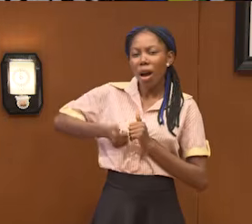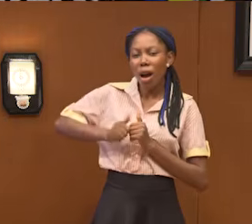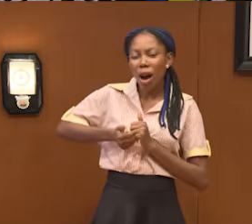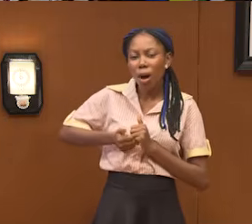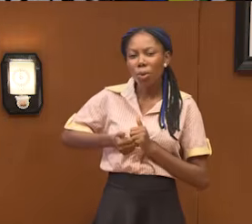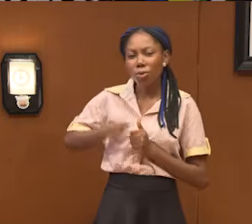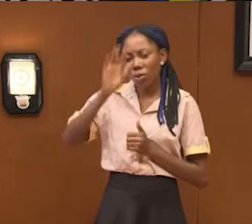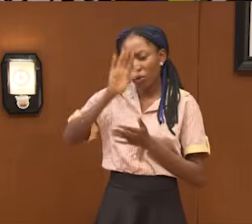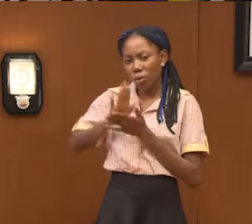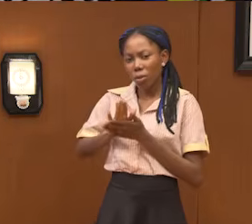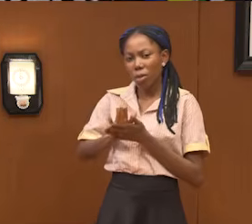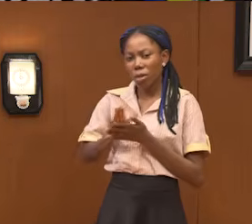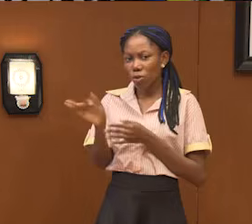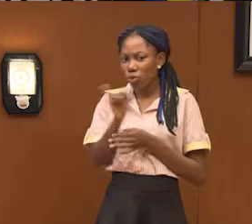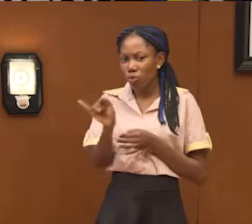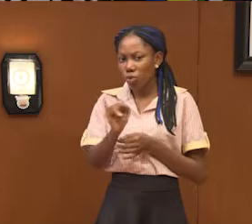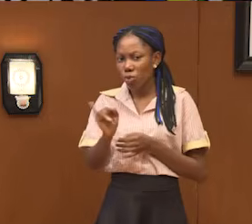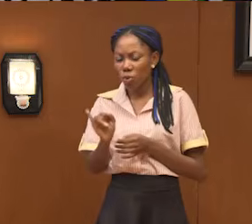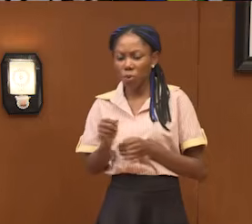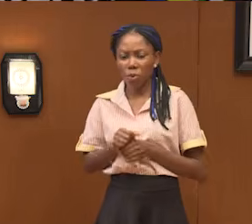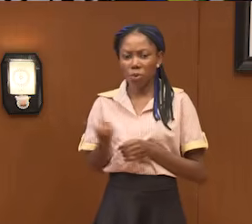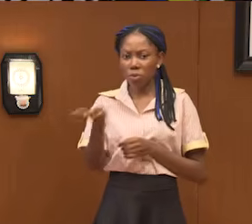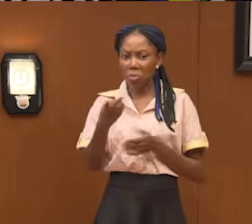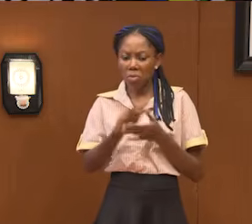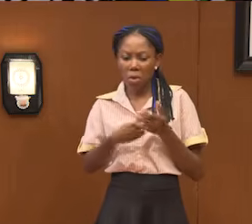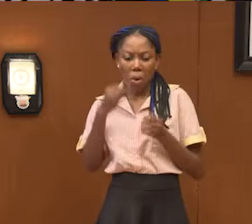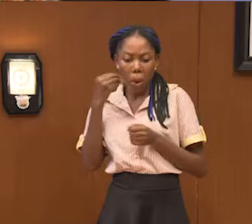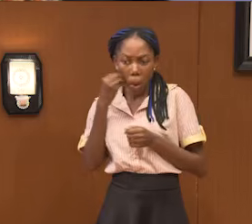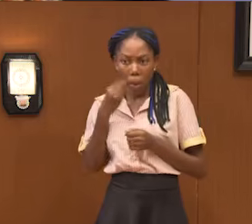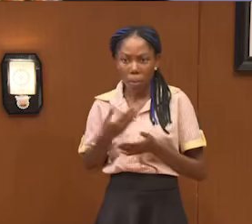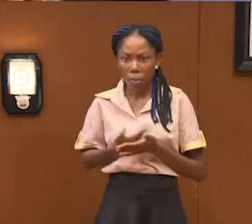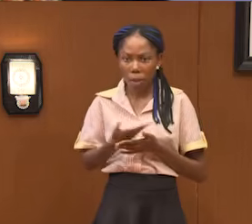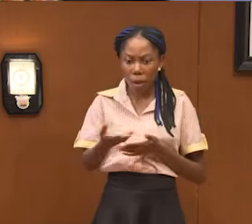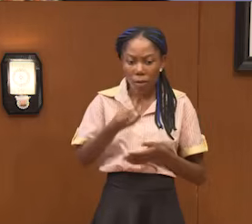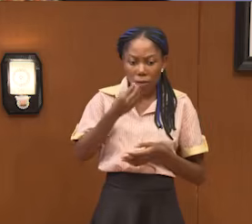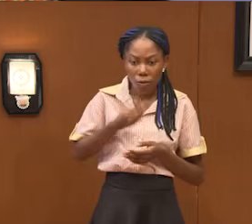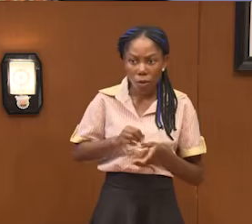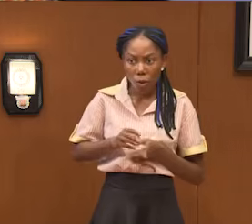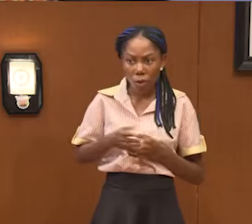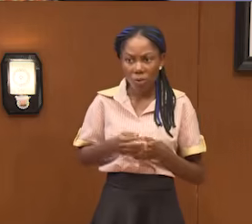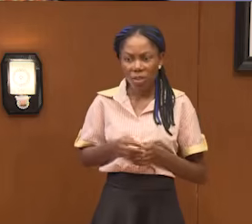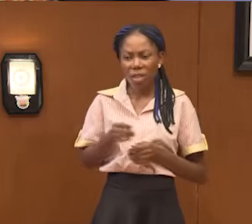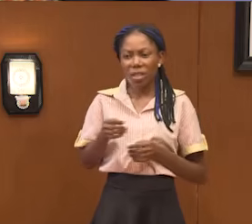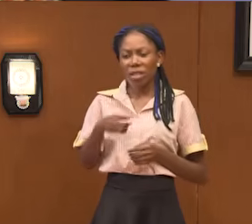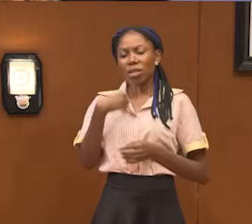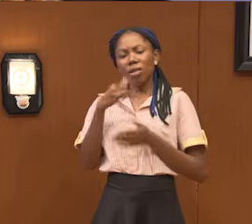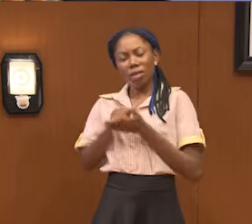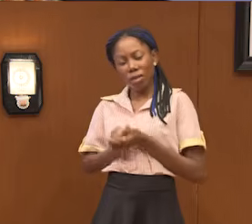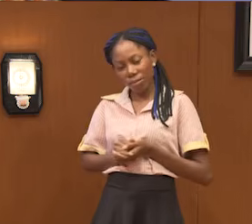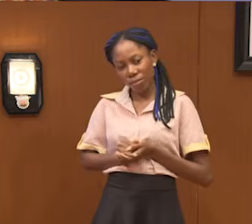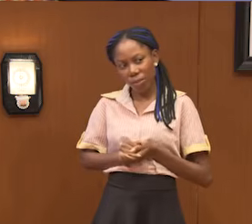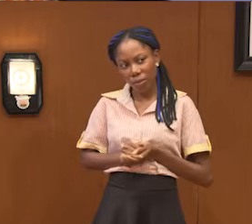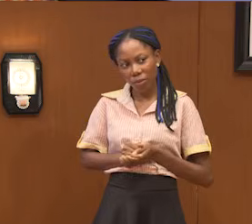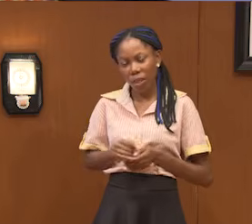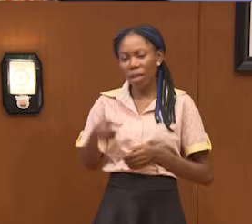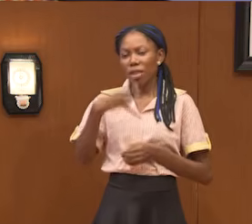was it working out pertaining to the upkeep, food stuff, everything in the house? Even the food stuff that he's saying is not every time. He